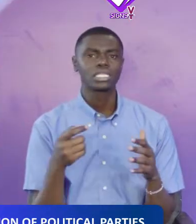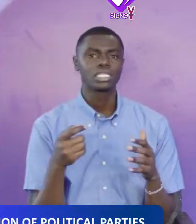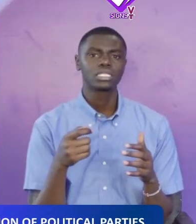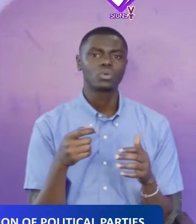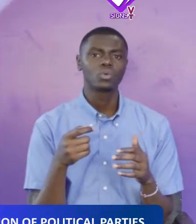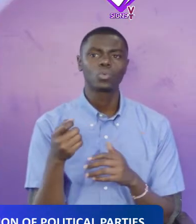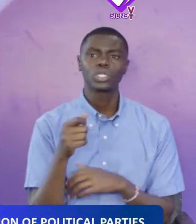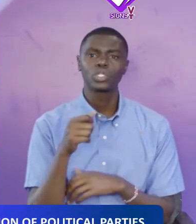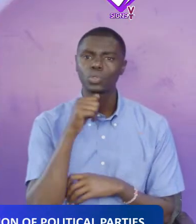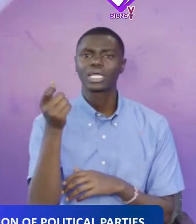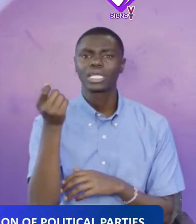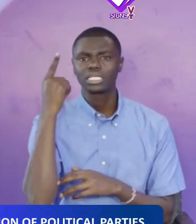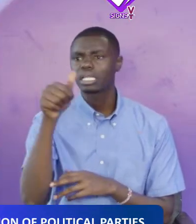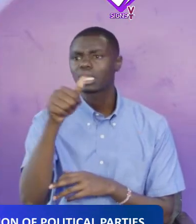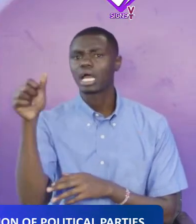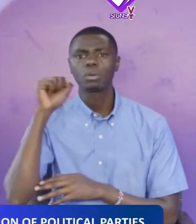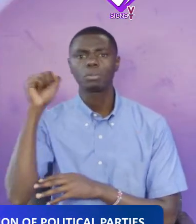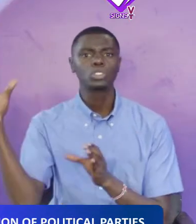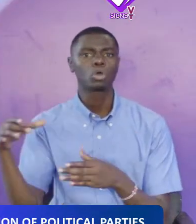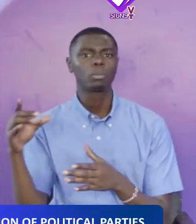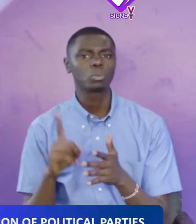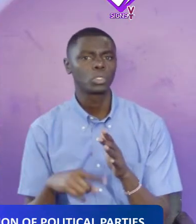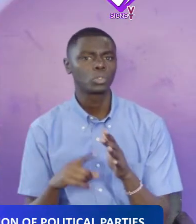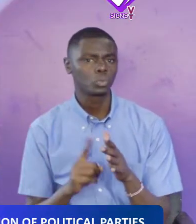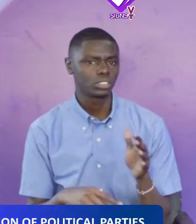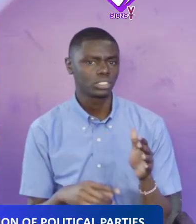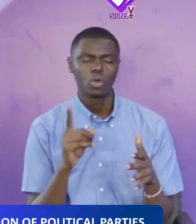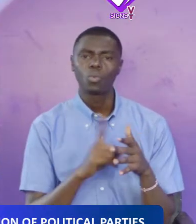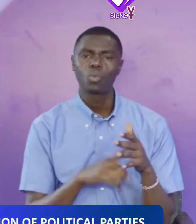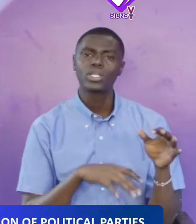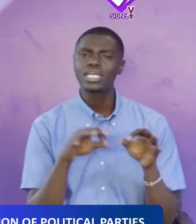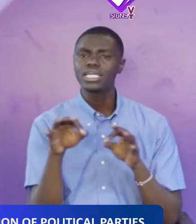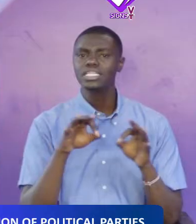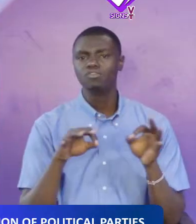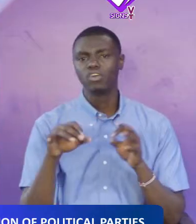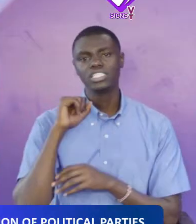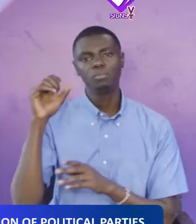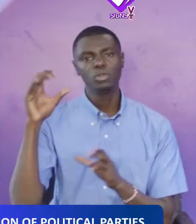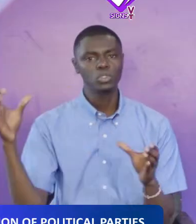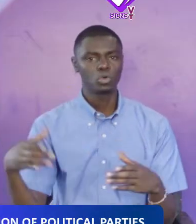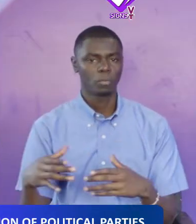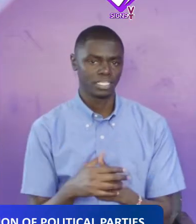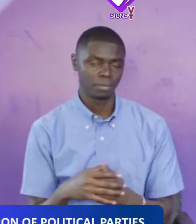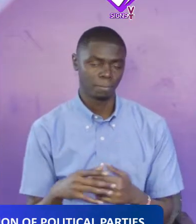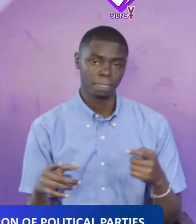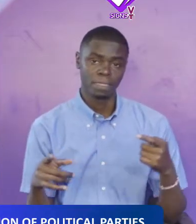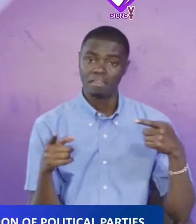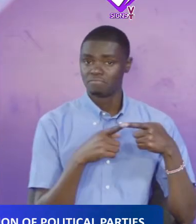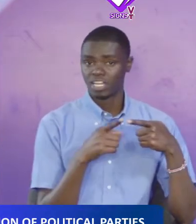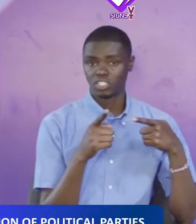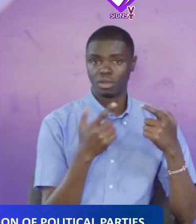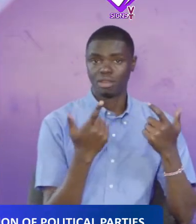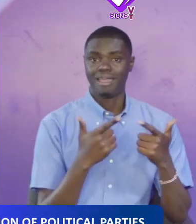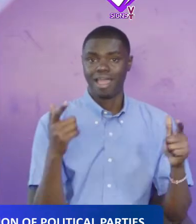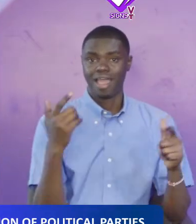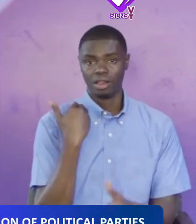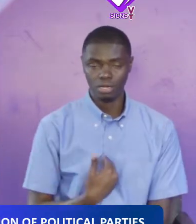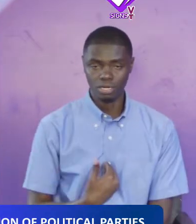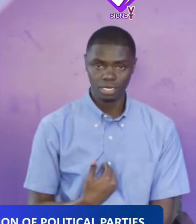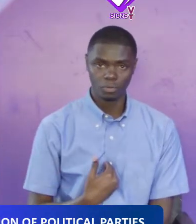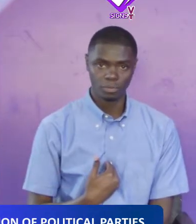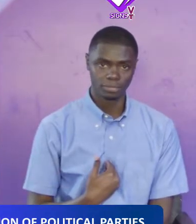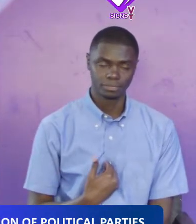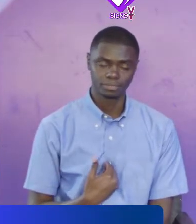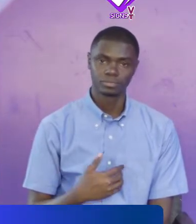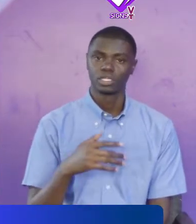what these other political parties are. Yeah. What defines a political party? Pursuant, you'll allow me to cite the